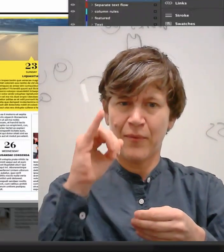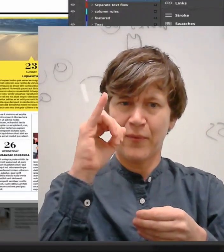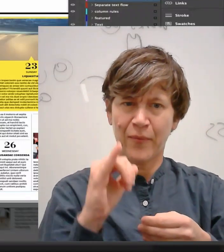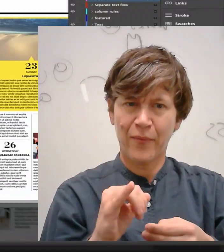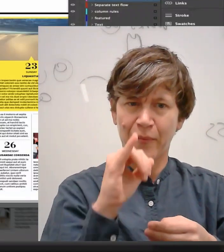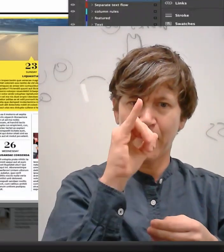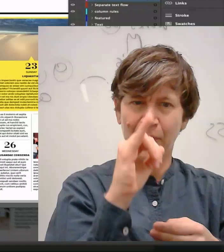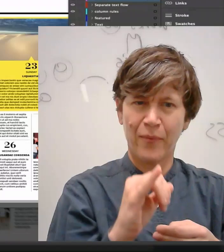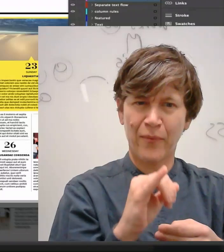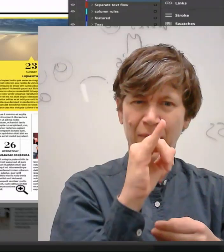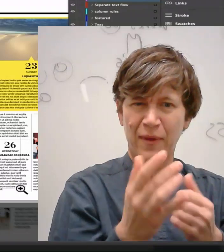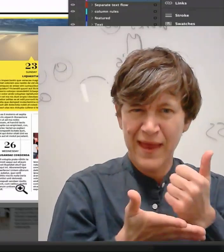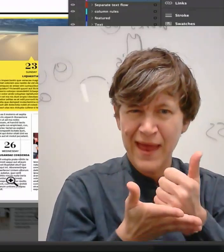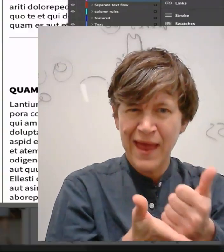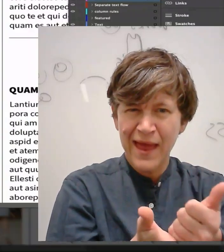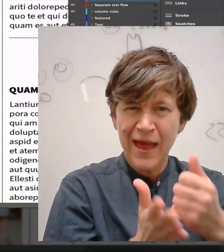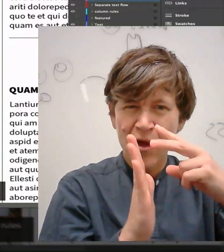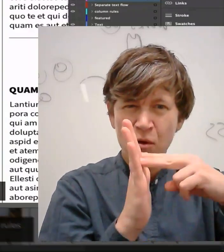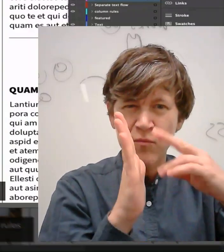this information.